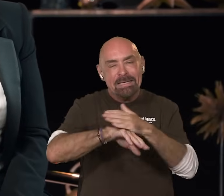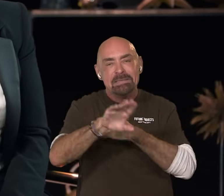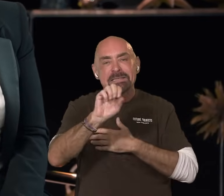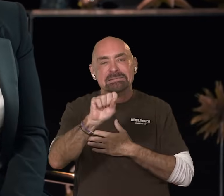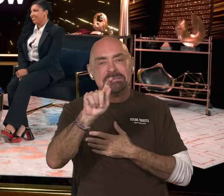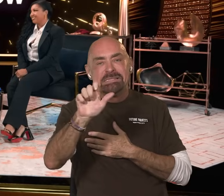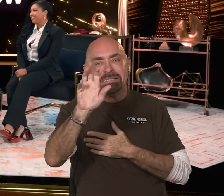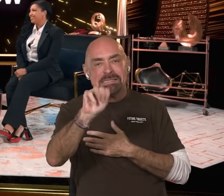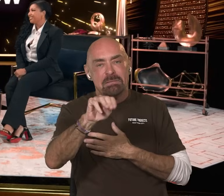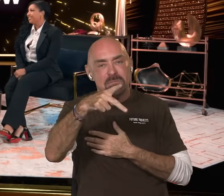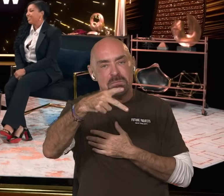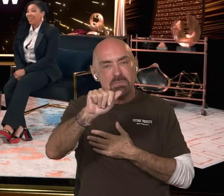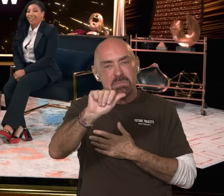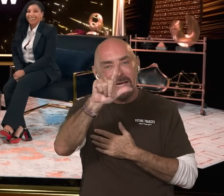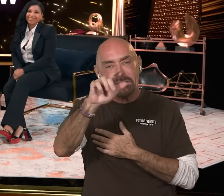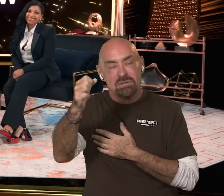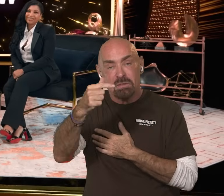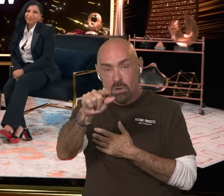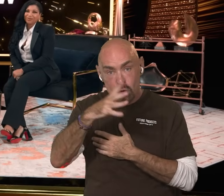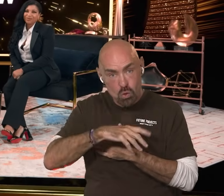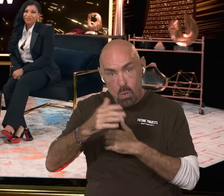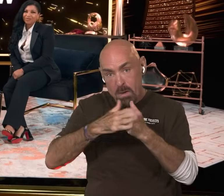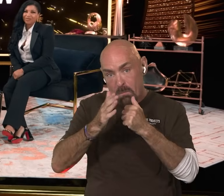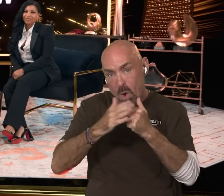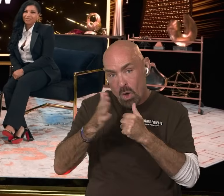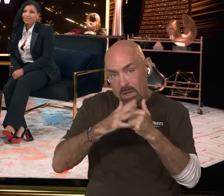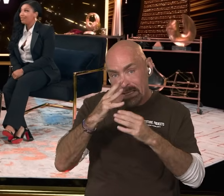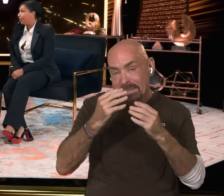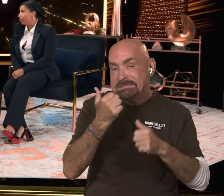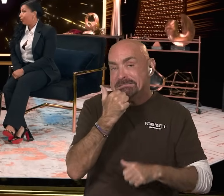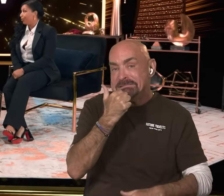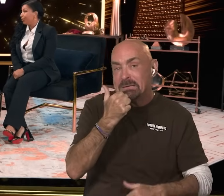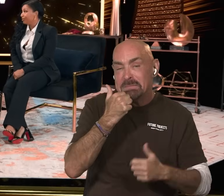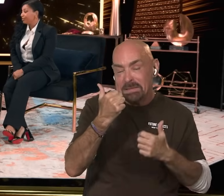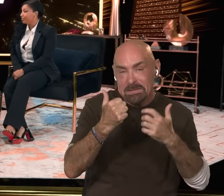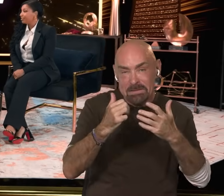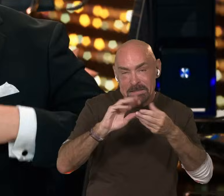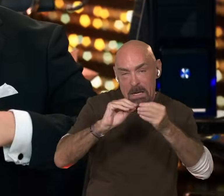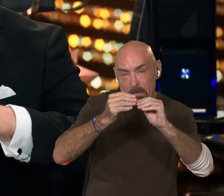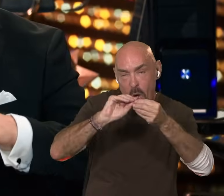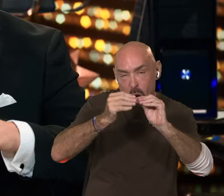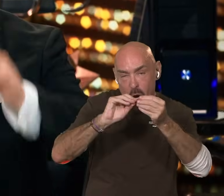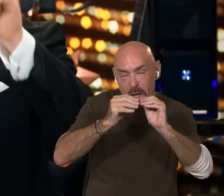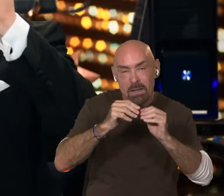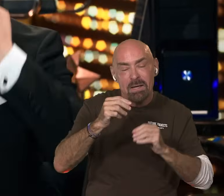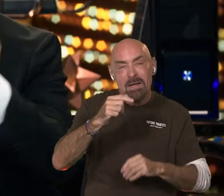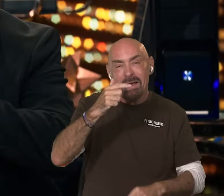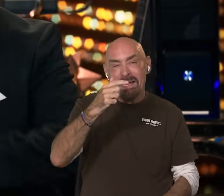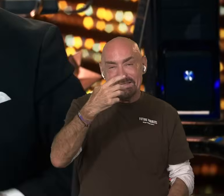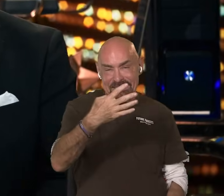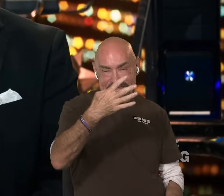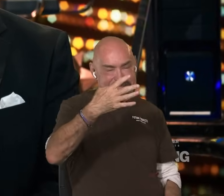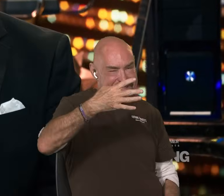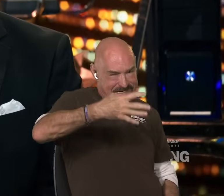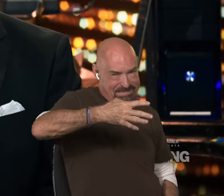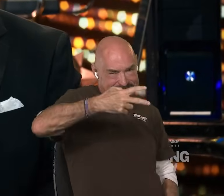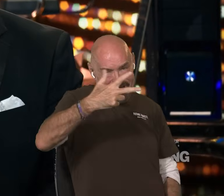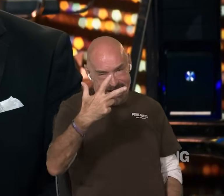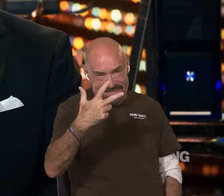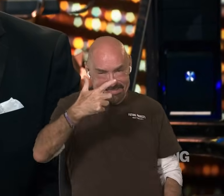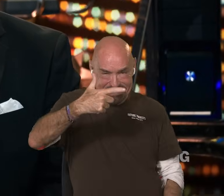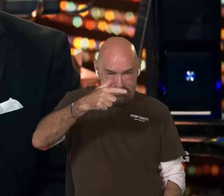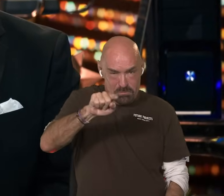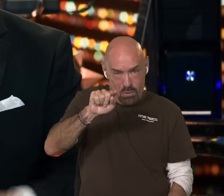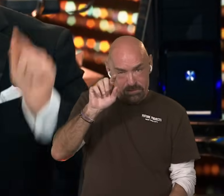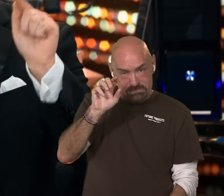on our Steam page. Indeed, and hey, how about a few more of those stats? Ooh. According to chat, a whopping 98.7%